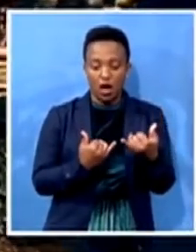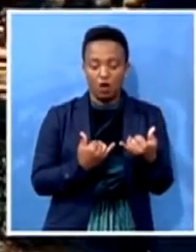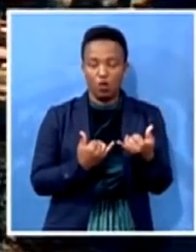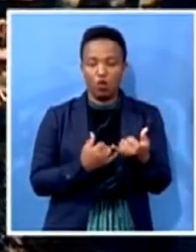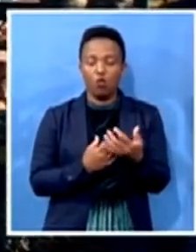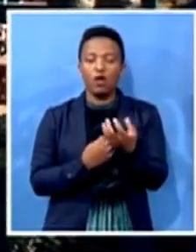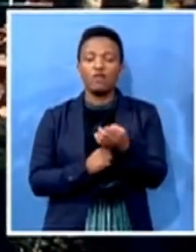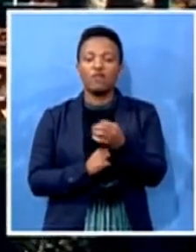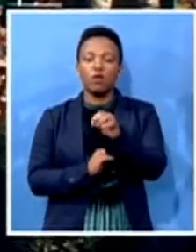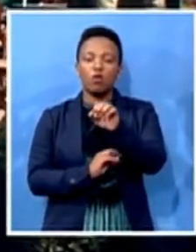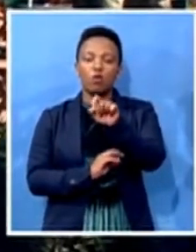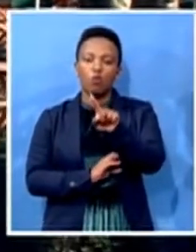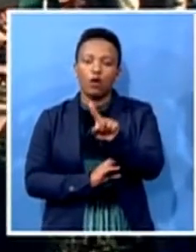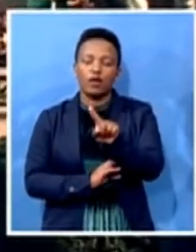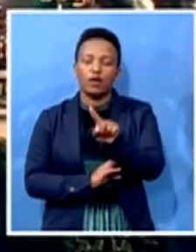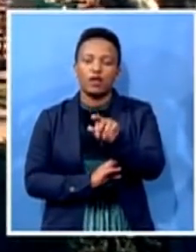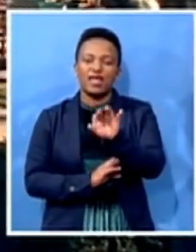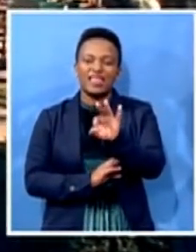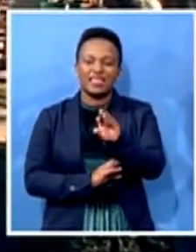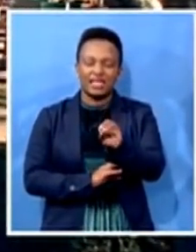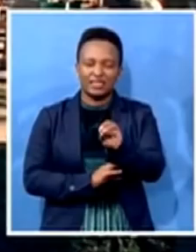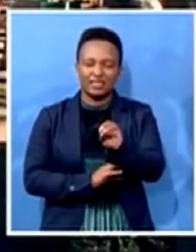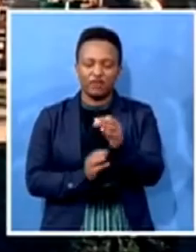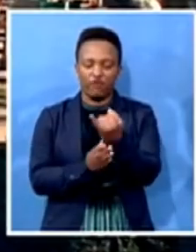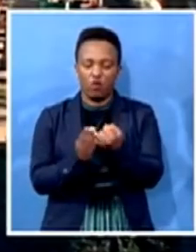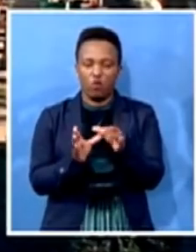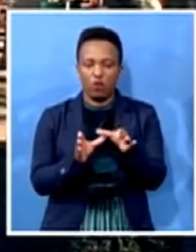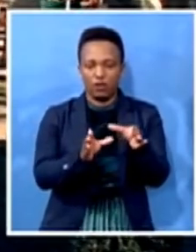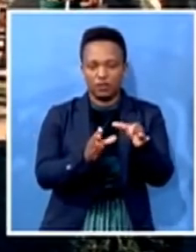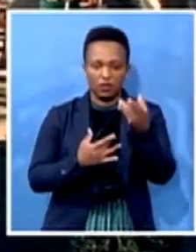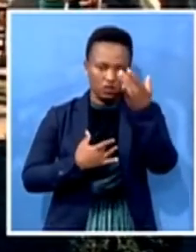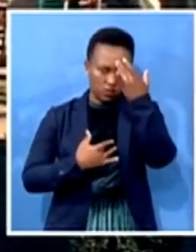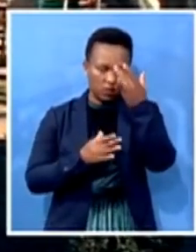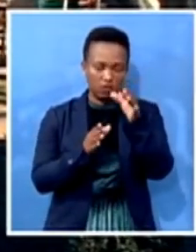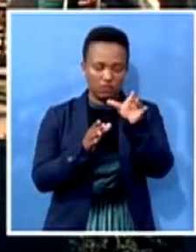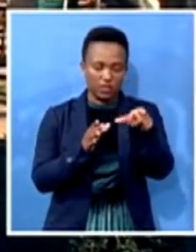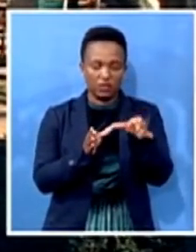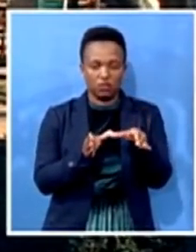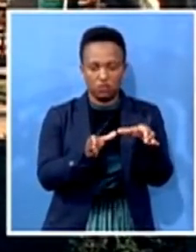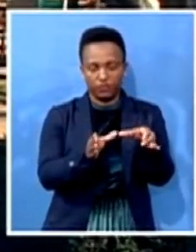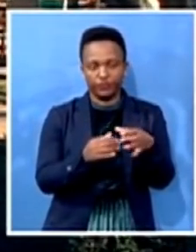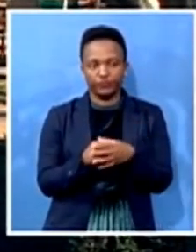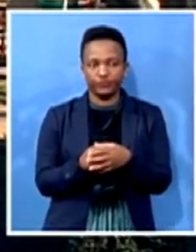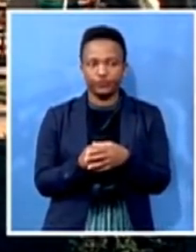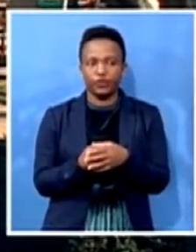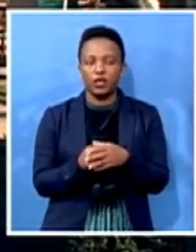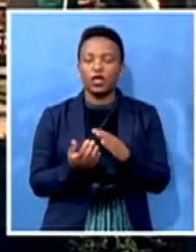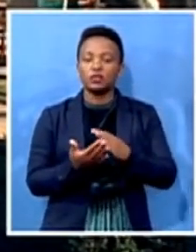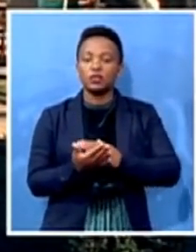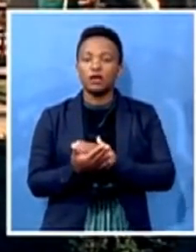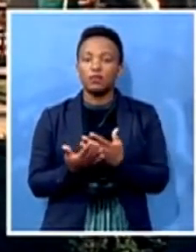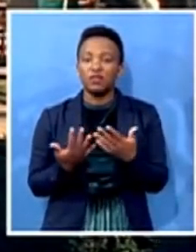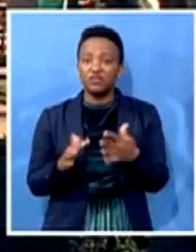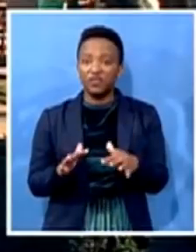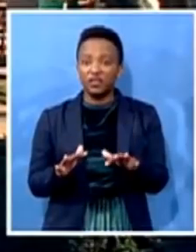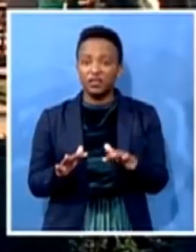isolation and 8 quarantine patients, and of that the females are 2/3 of the numbers that I told you about. So